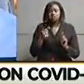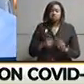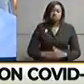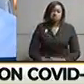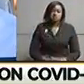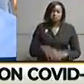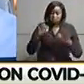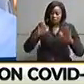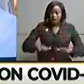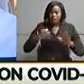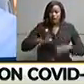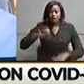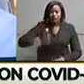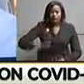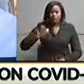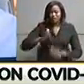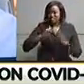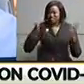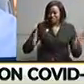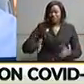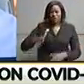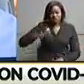I just bang the table.